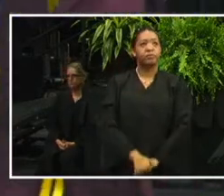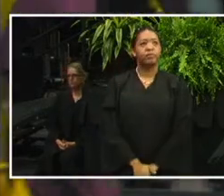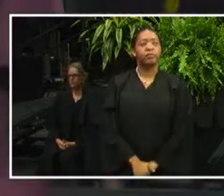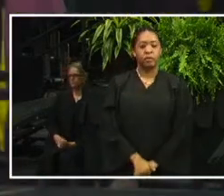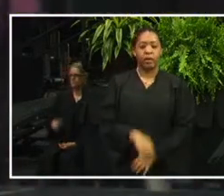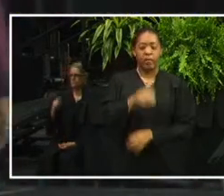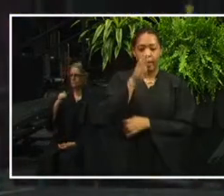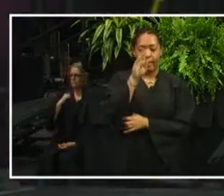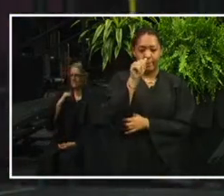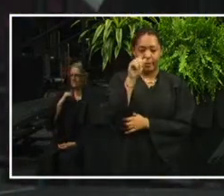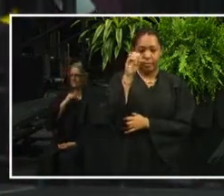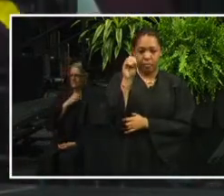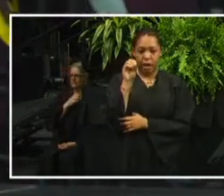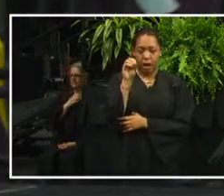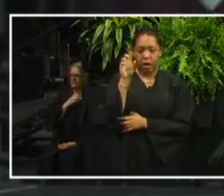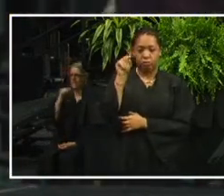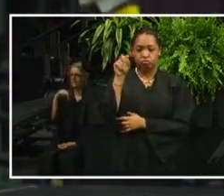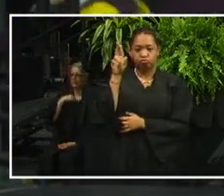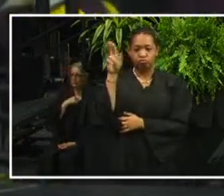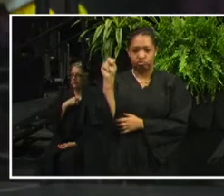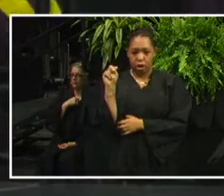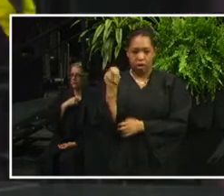Bao Din Tran.